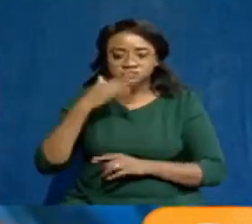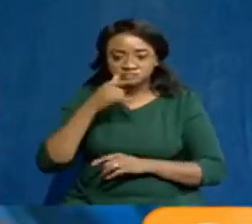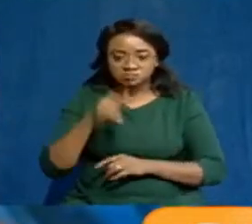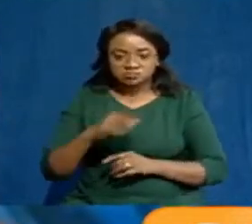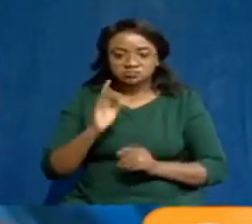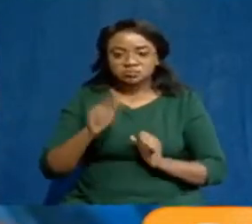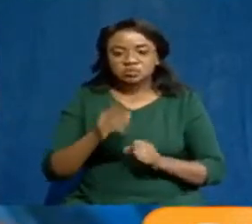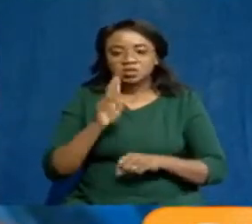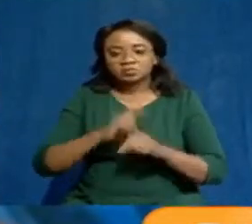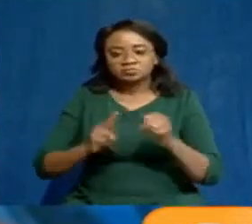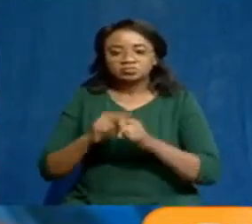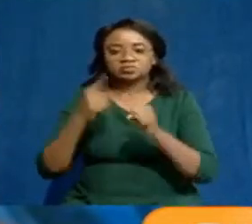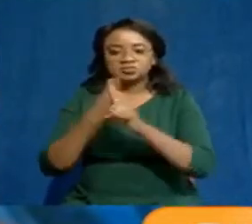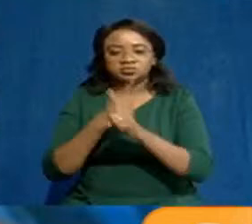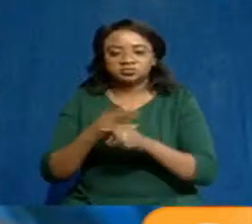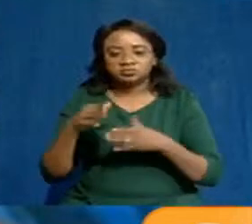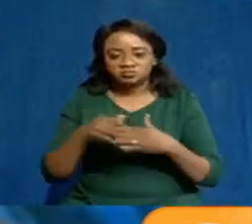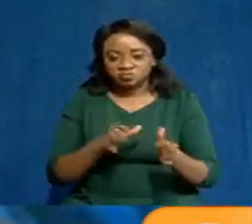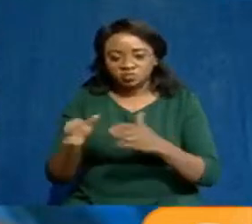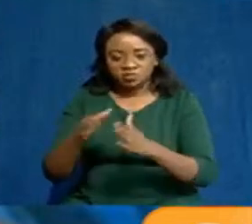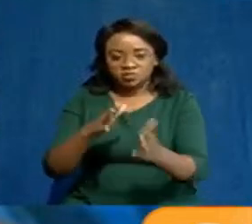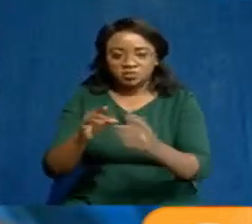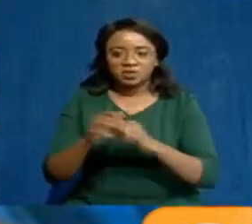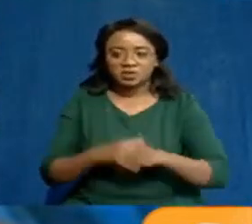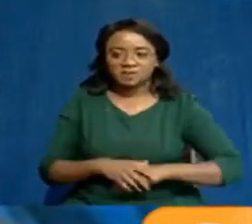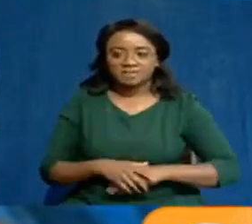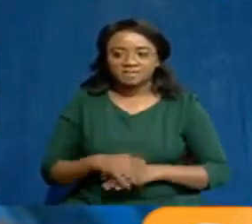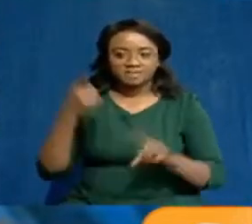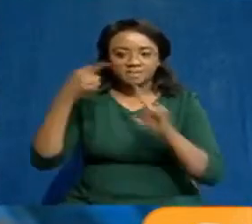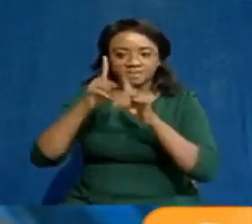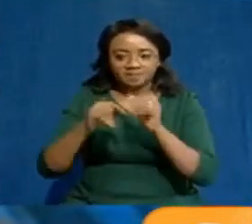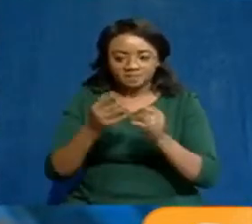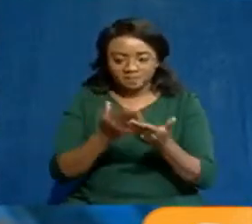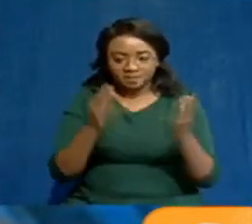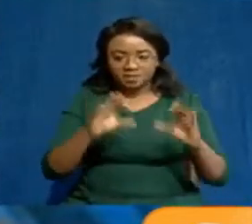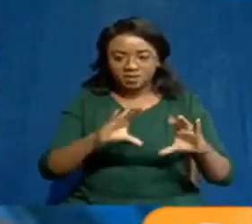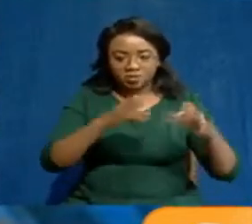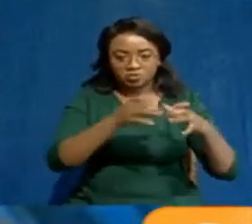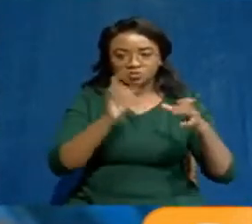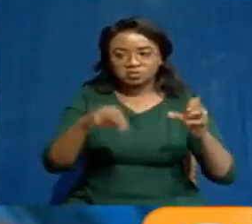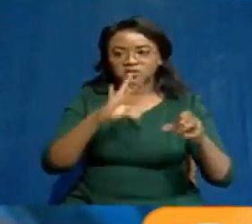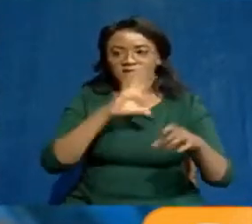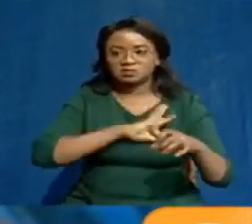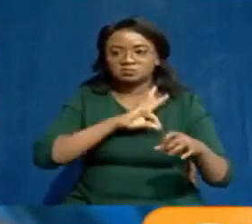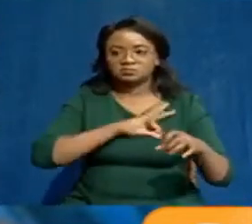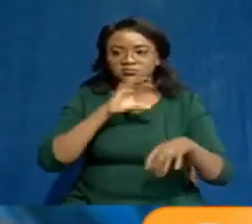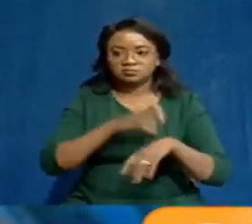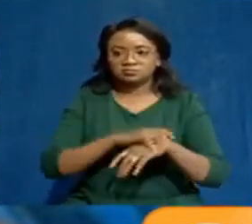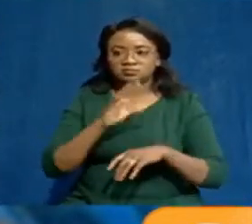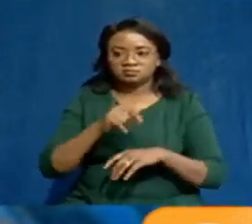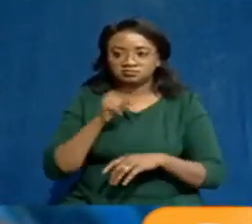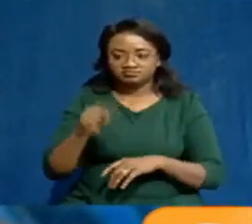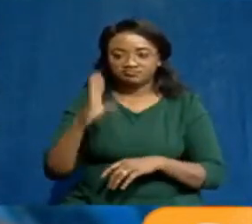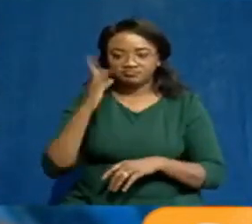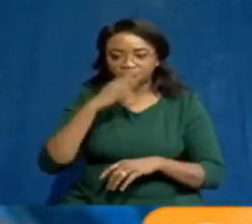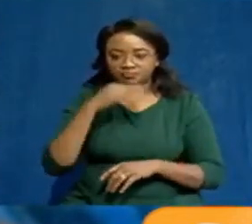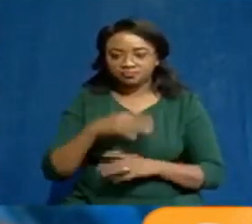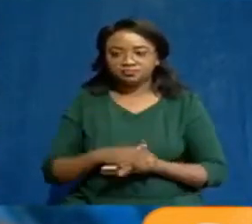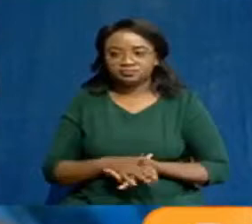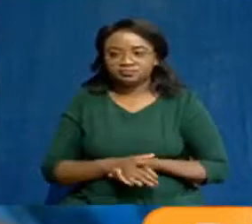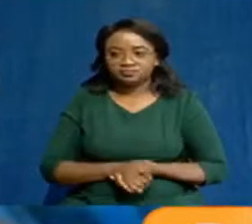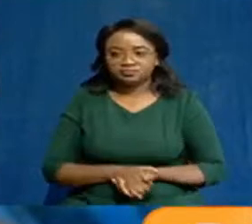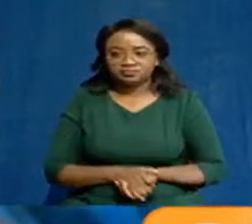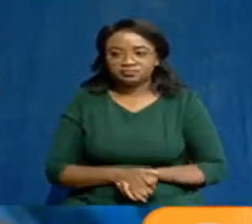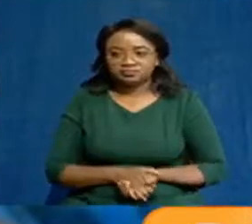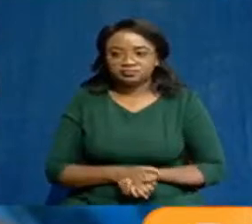goes all the way to an end product, so that the communities can actually make more money from the segregated waste. Okay. And